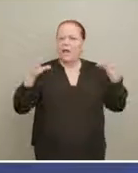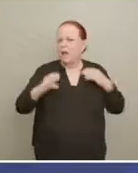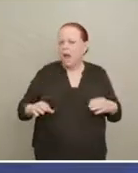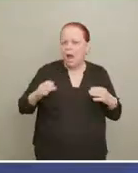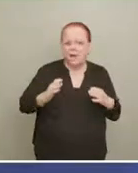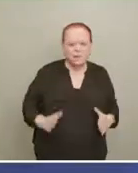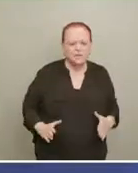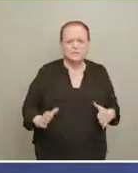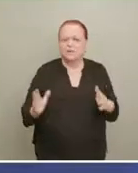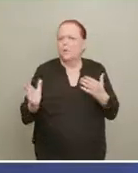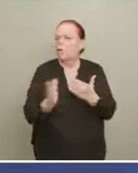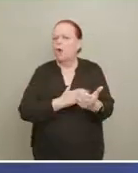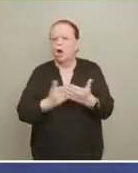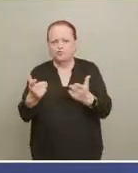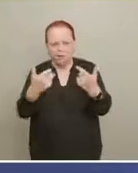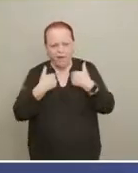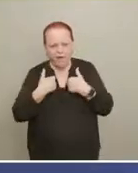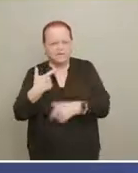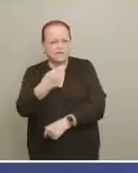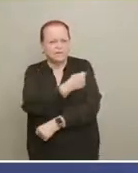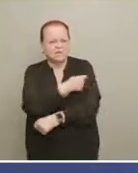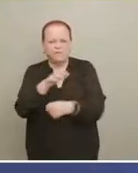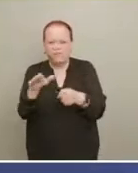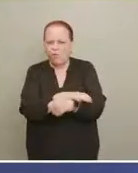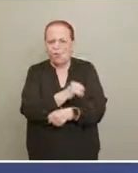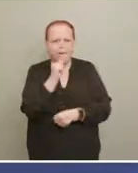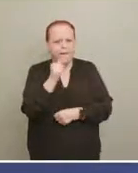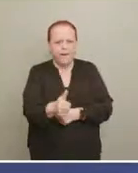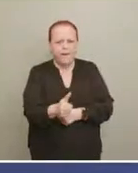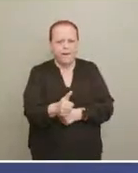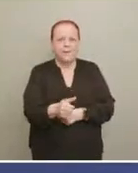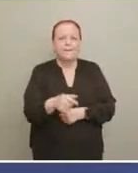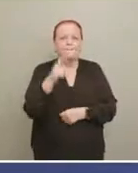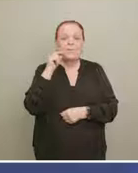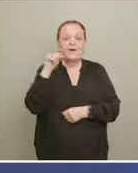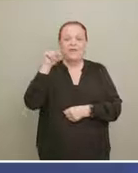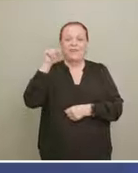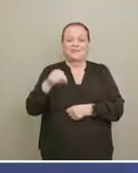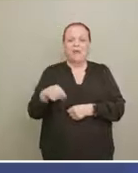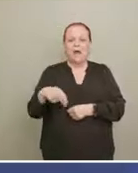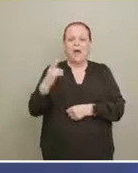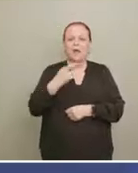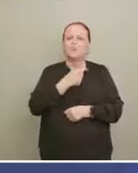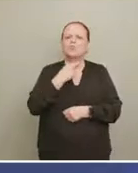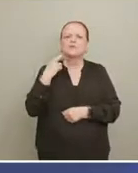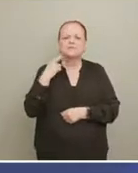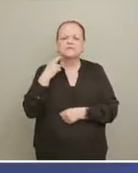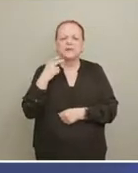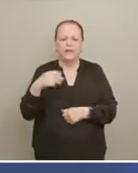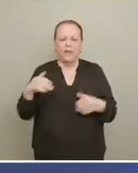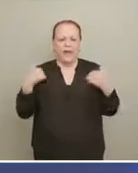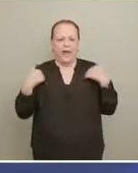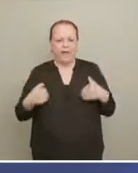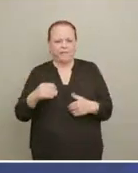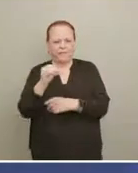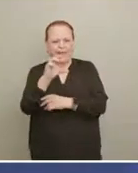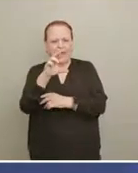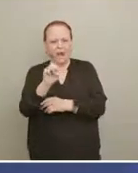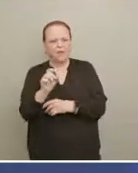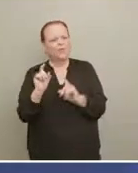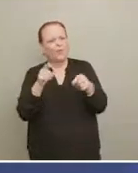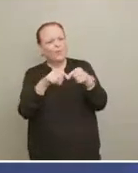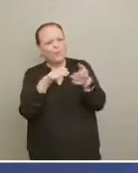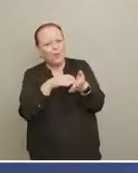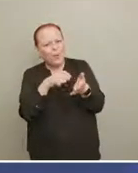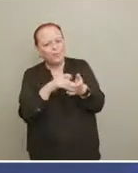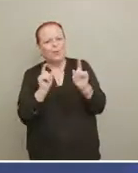your vaccination status, is because these are the high-risk settings. They are healthcare. So early on, Marshall will tell you